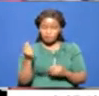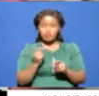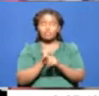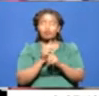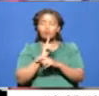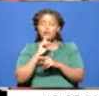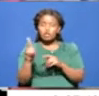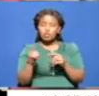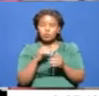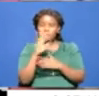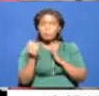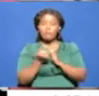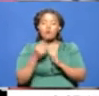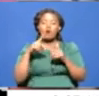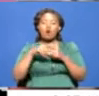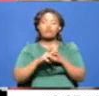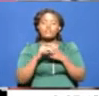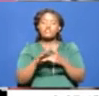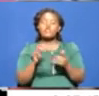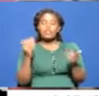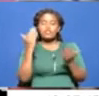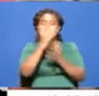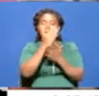engineering programs that are taking place in Kenya